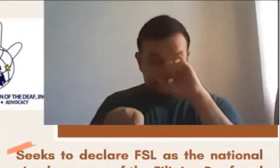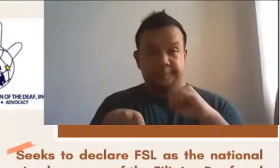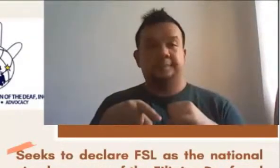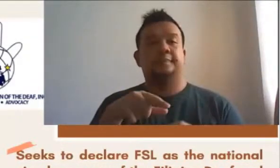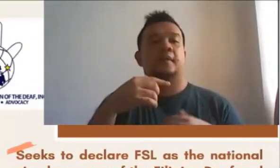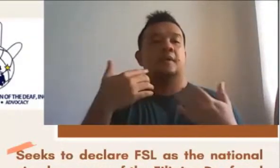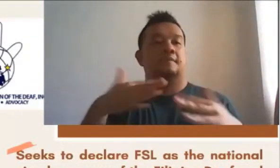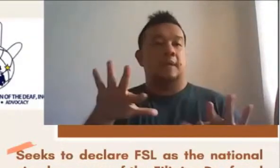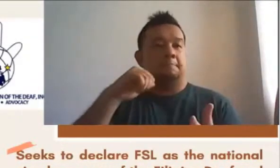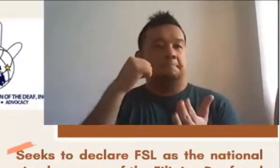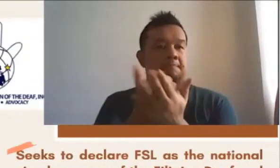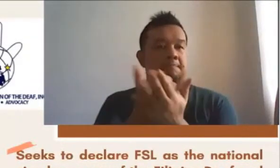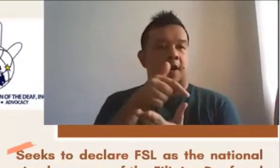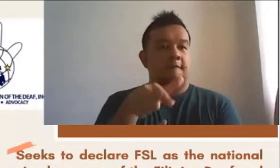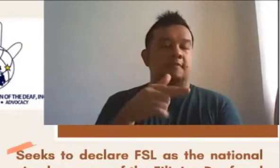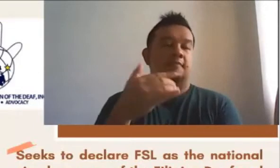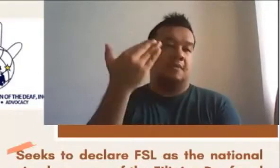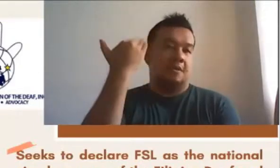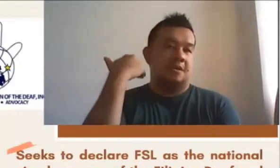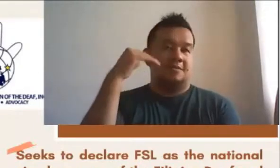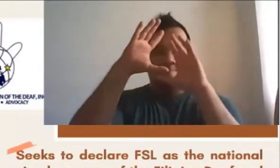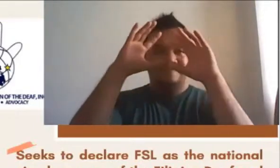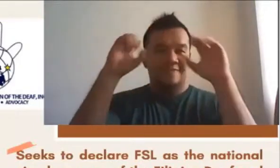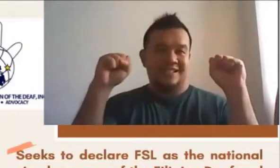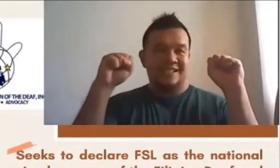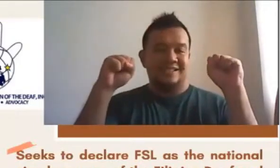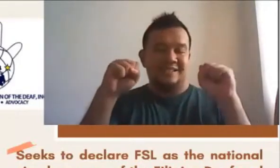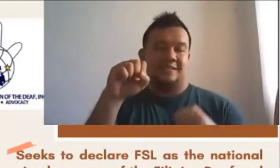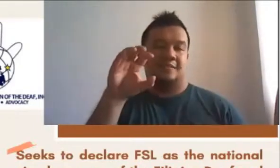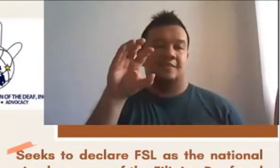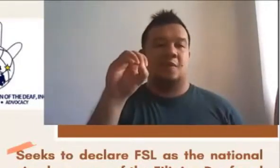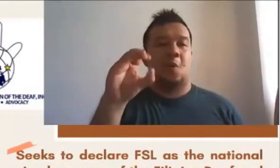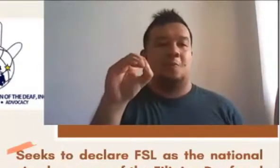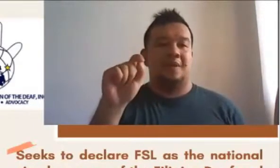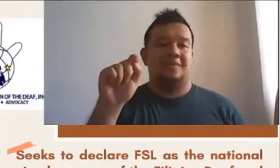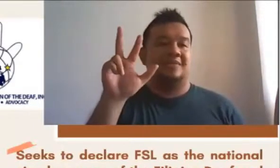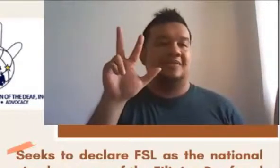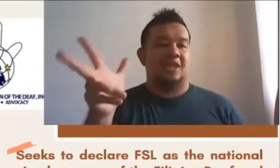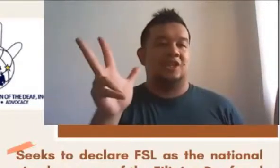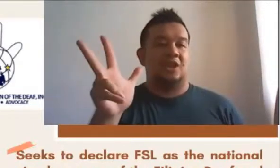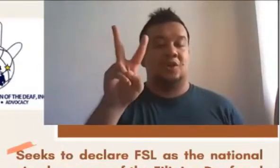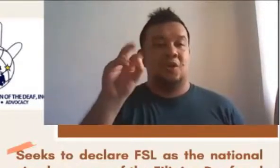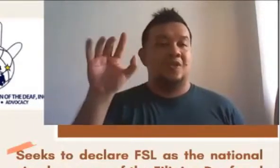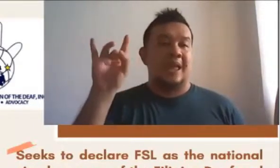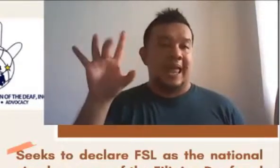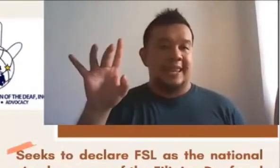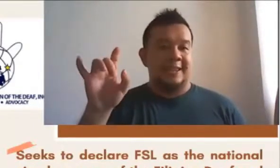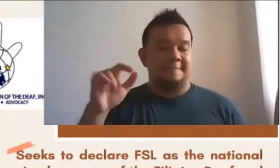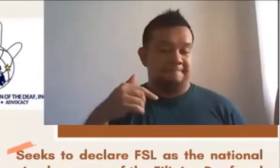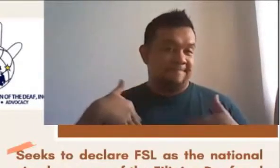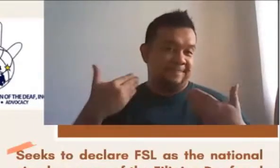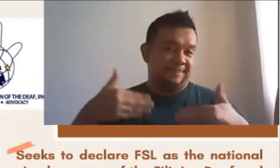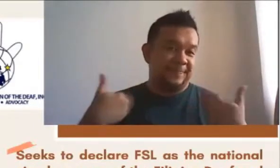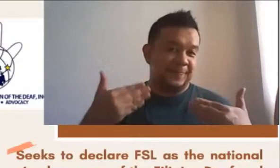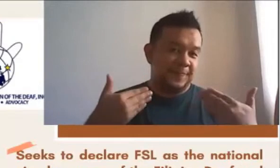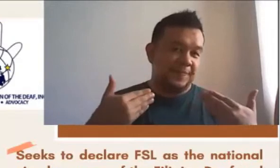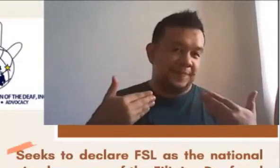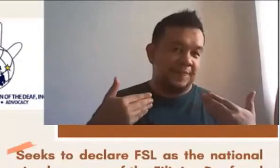October 30, 2018. So we're very happy about this one. Ano yung purpose ng law na